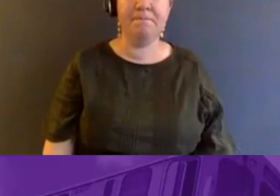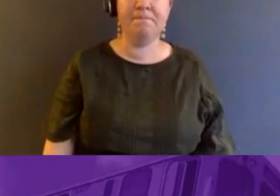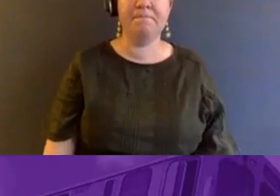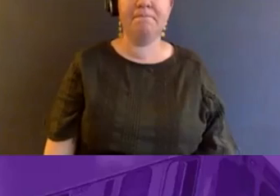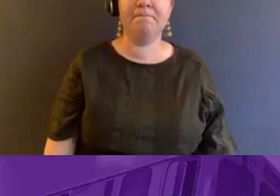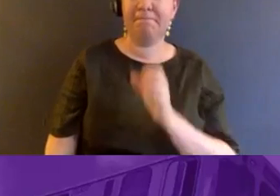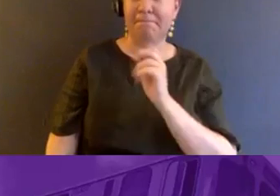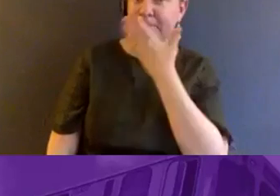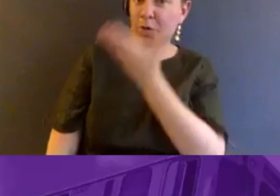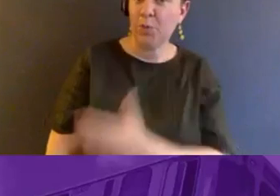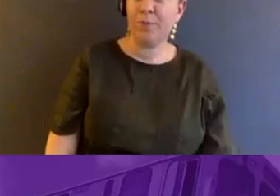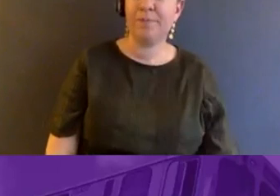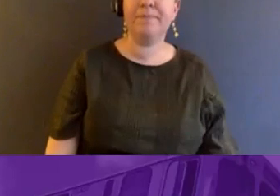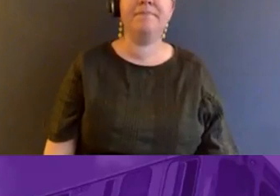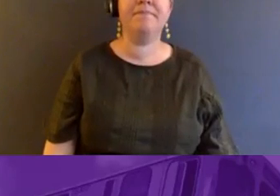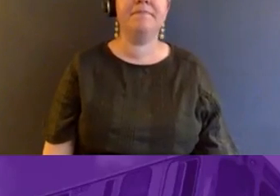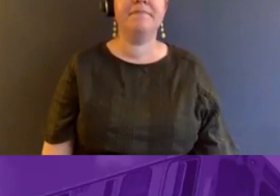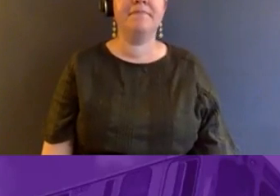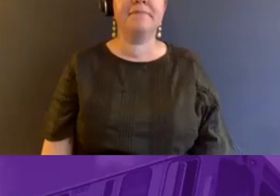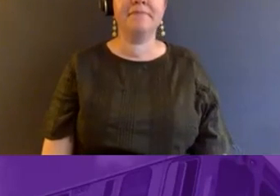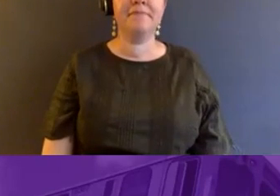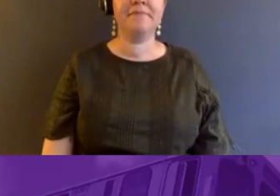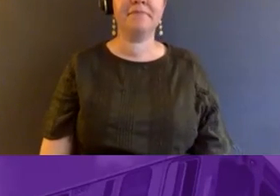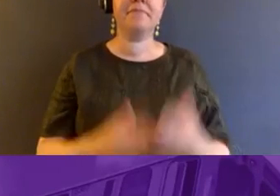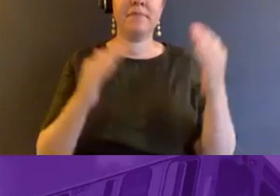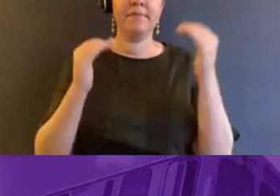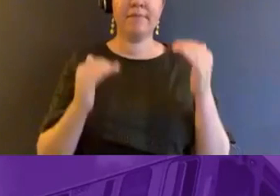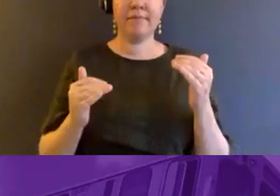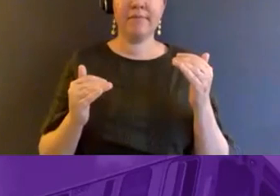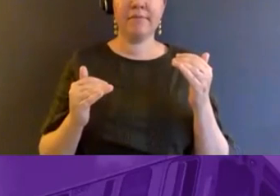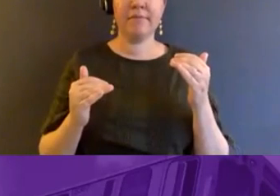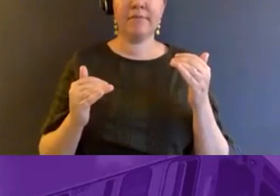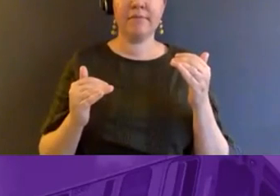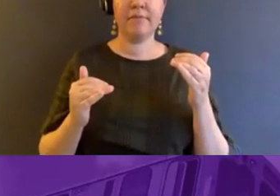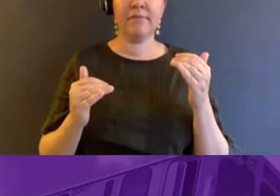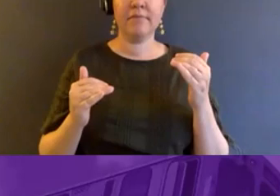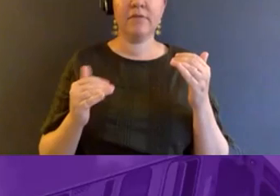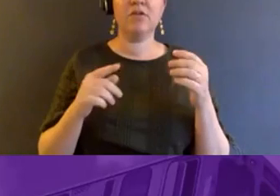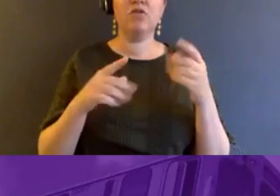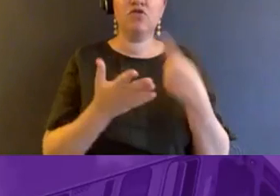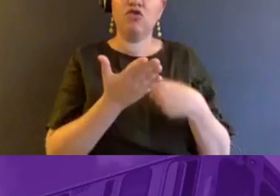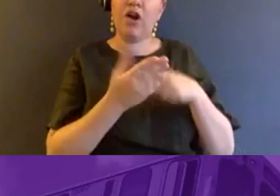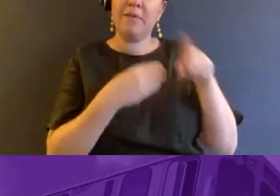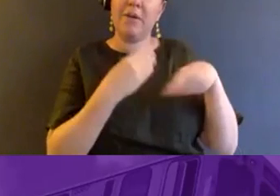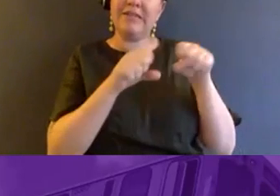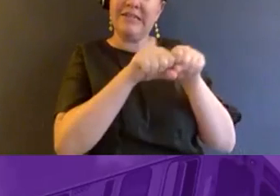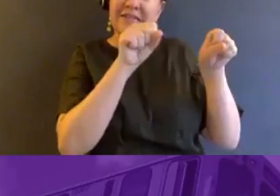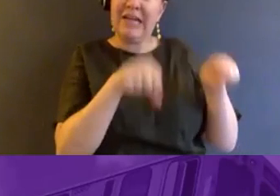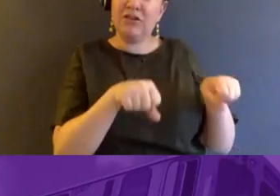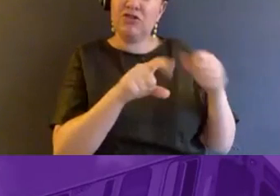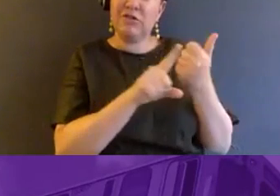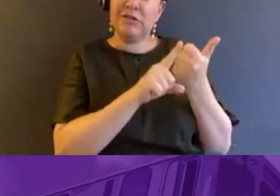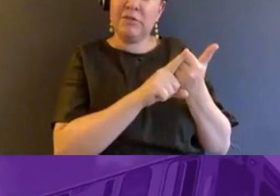All right, thanks, Jeff. Next question brings us to the stations. I'll send this to Steve, excuse